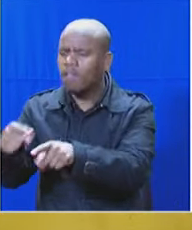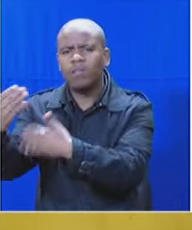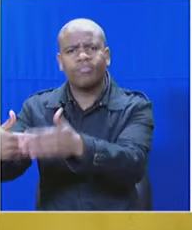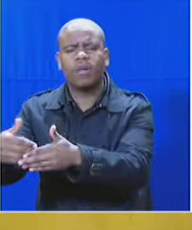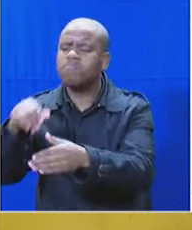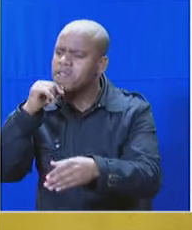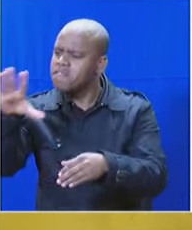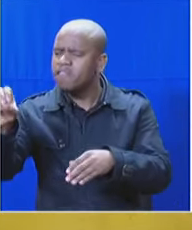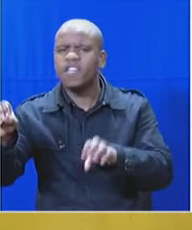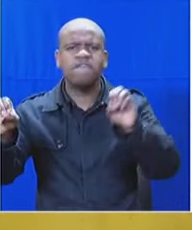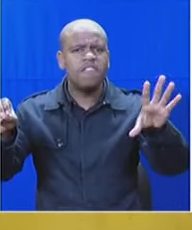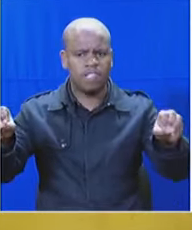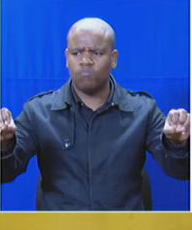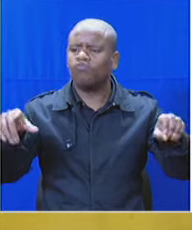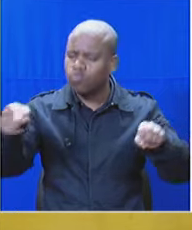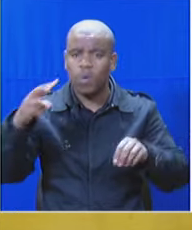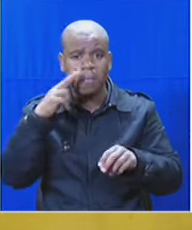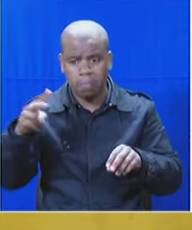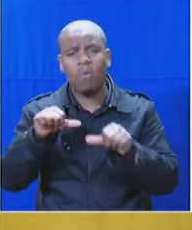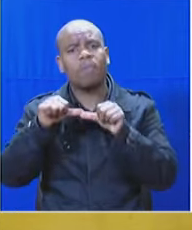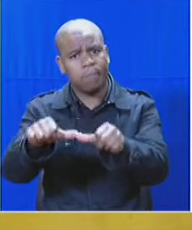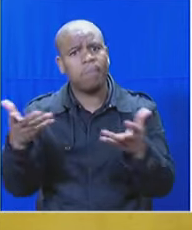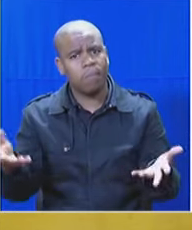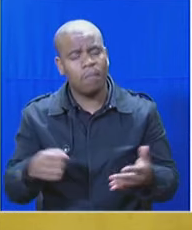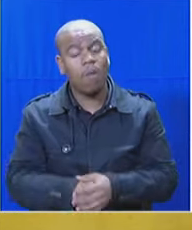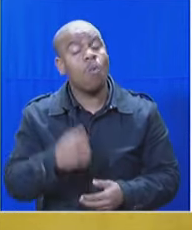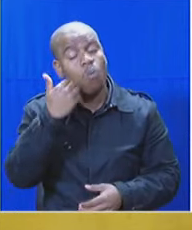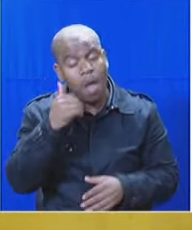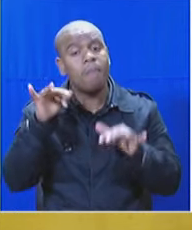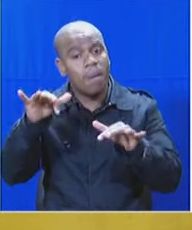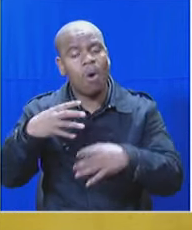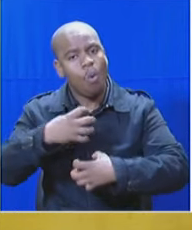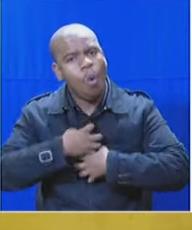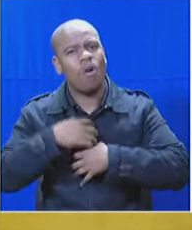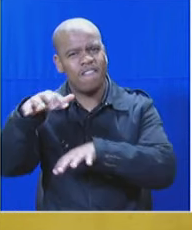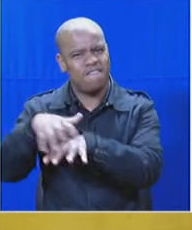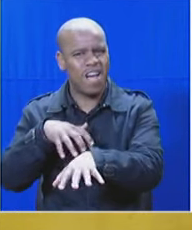for. Sifuna abantu abanefama baxabise abasebenzi.